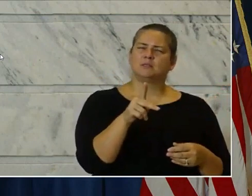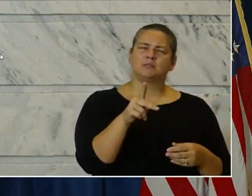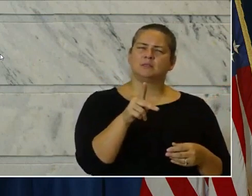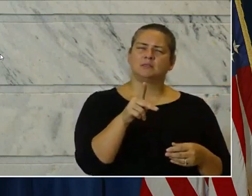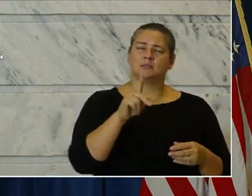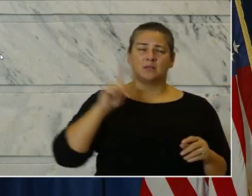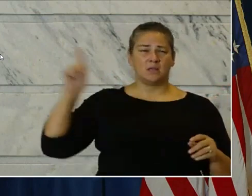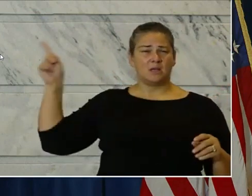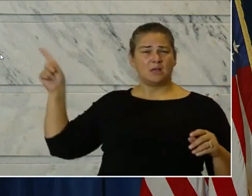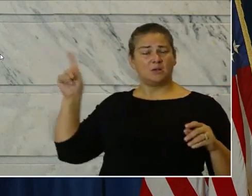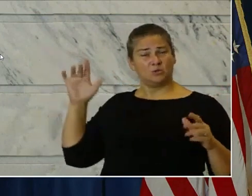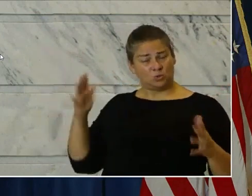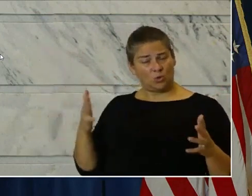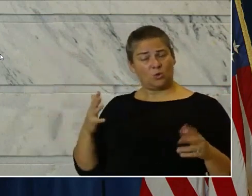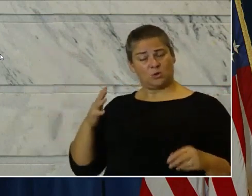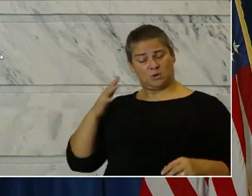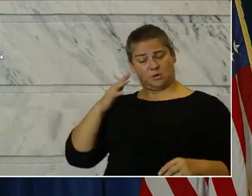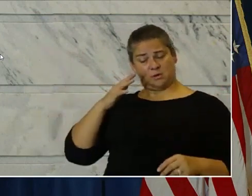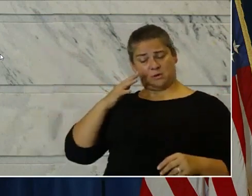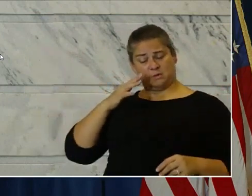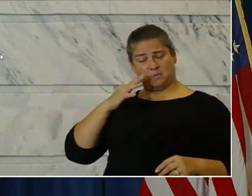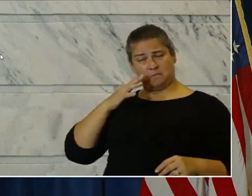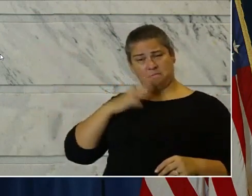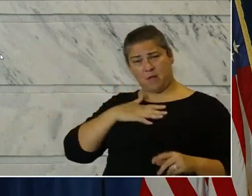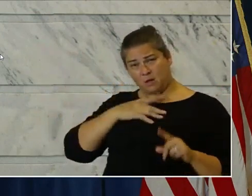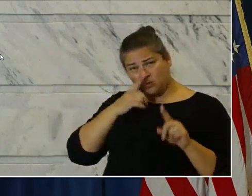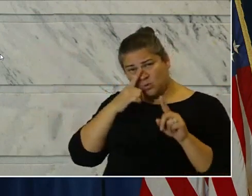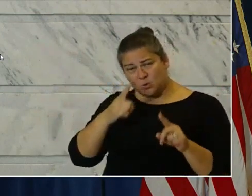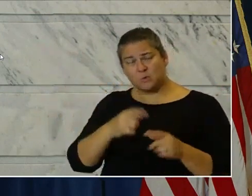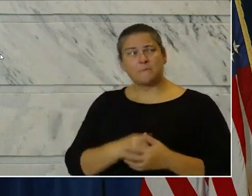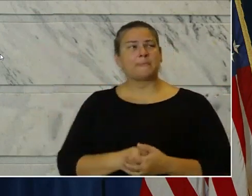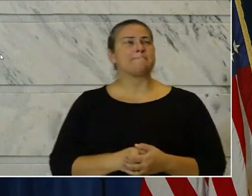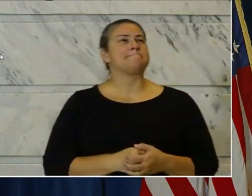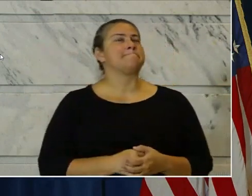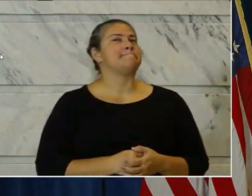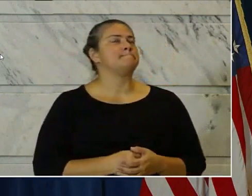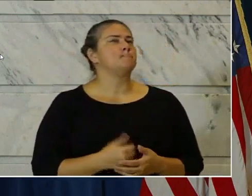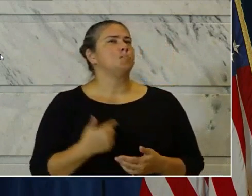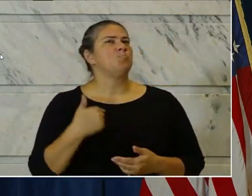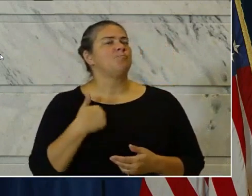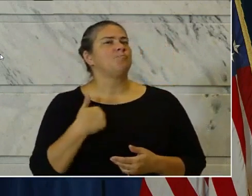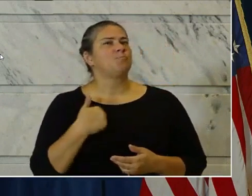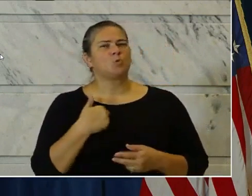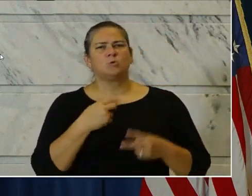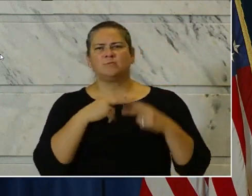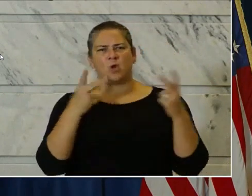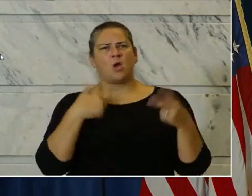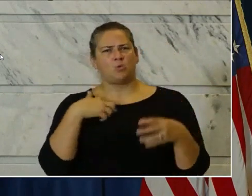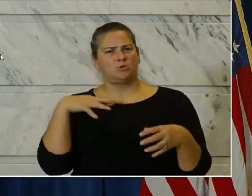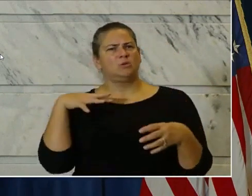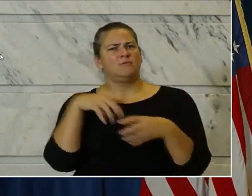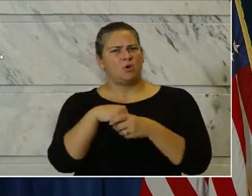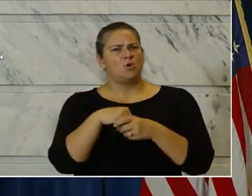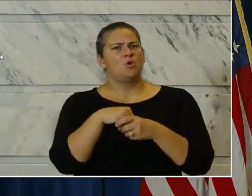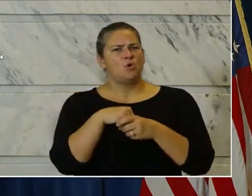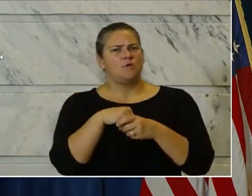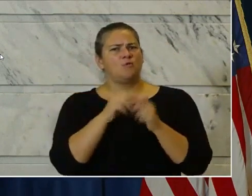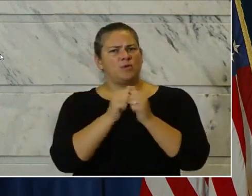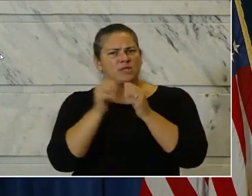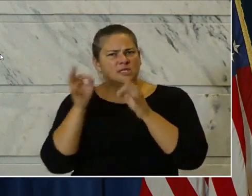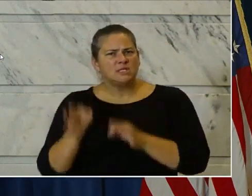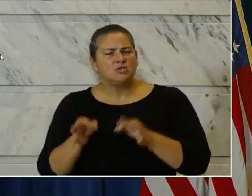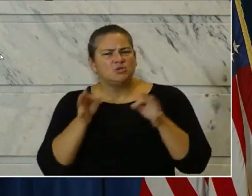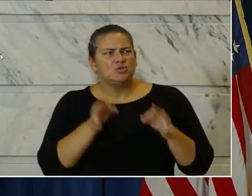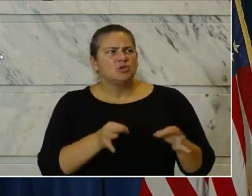and all I can tell you is my goal and the decisions we made, and I was very much involved in the decisions we made and even